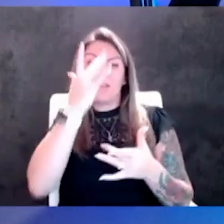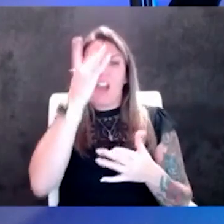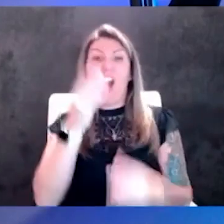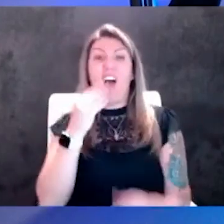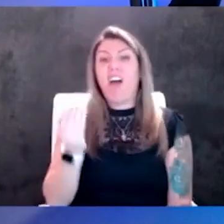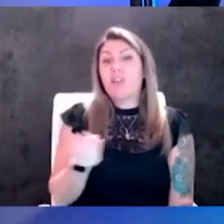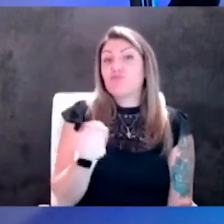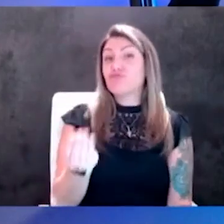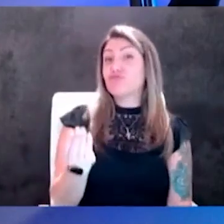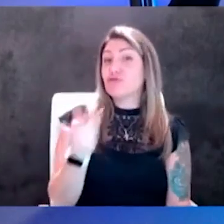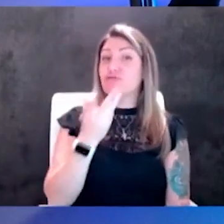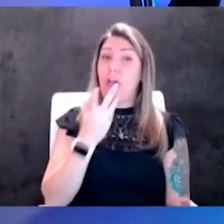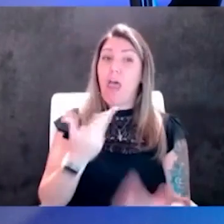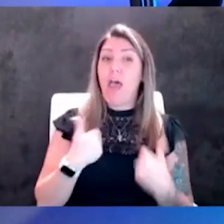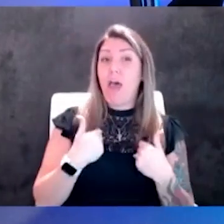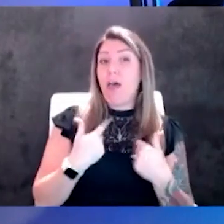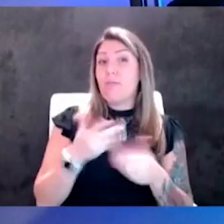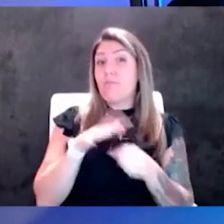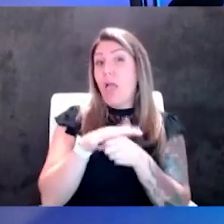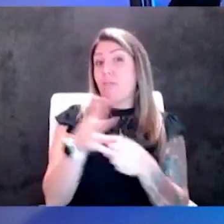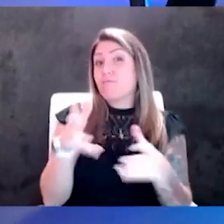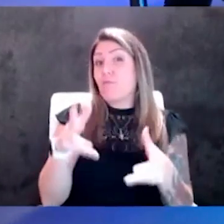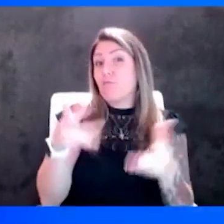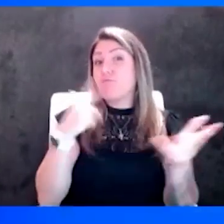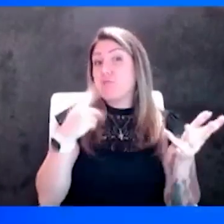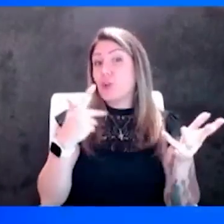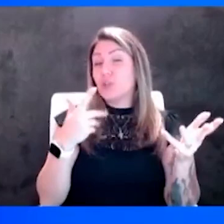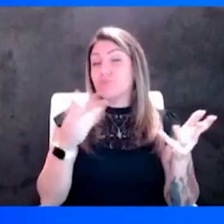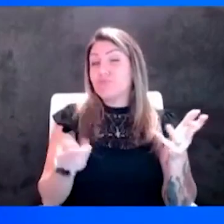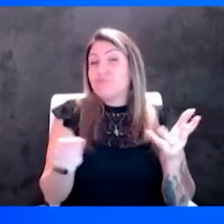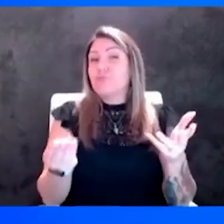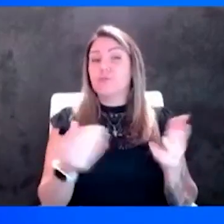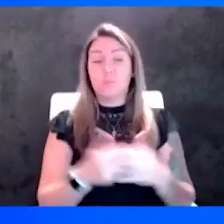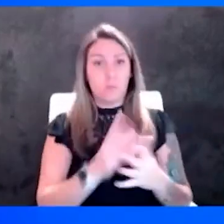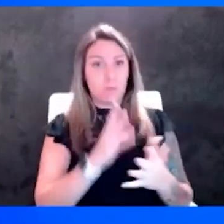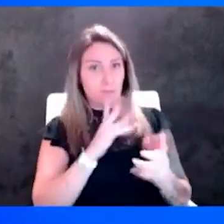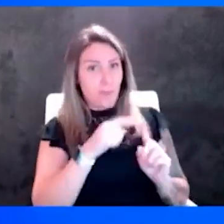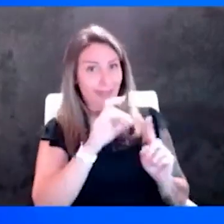Let's try it out. Talk to us about that. Well, first off, when